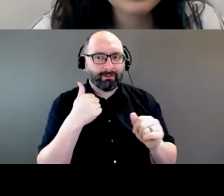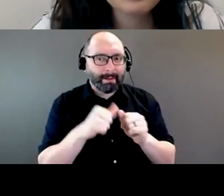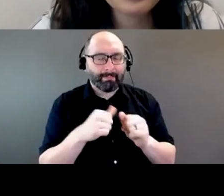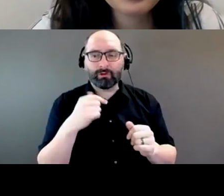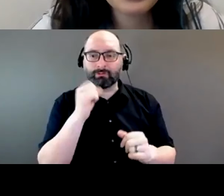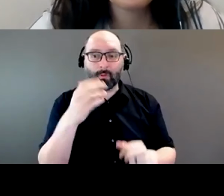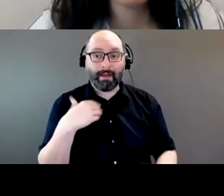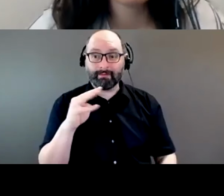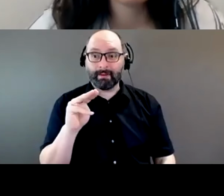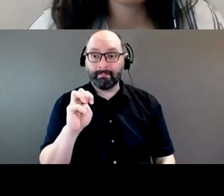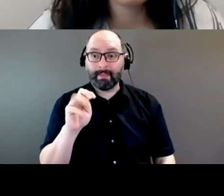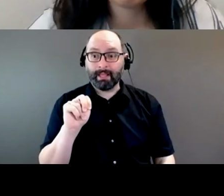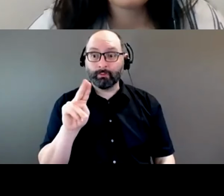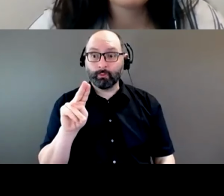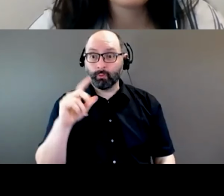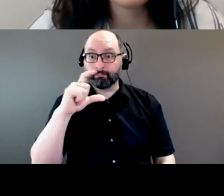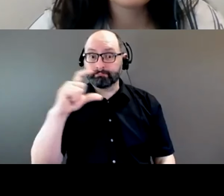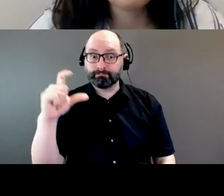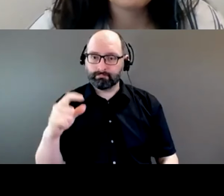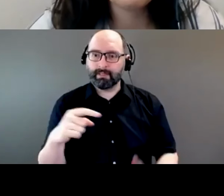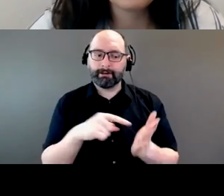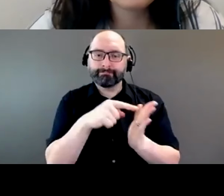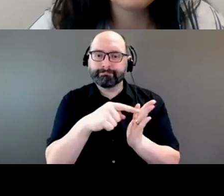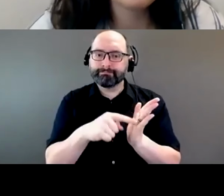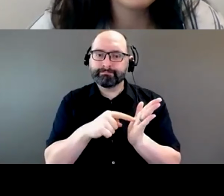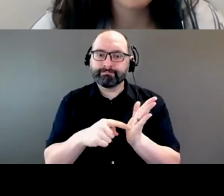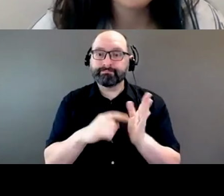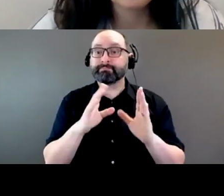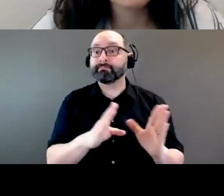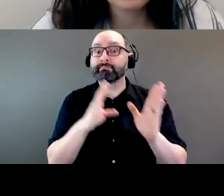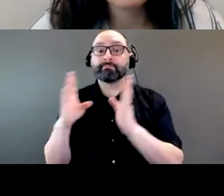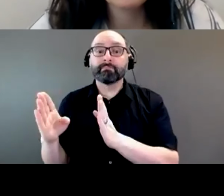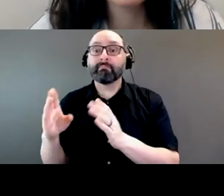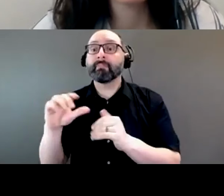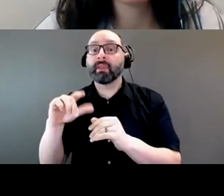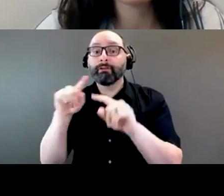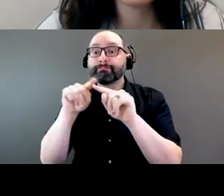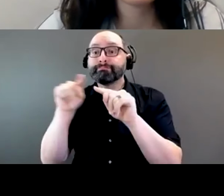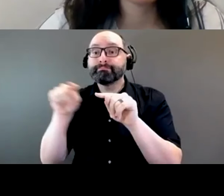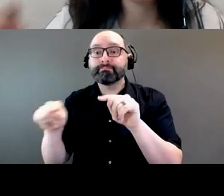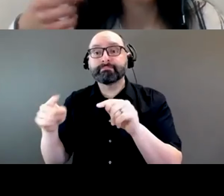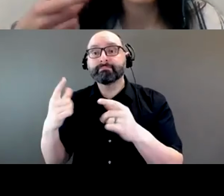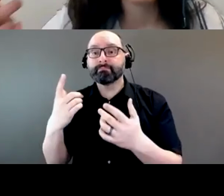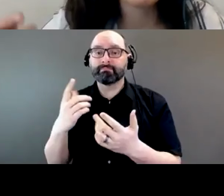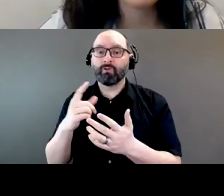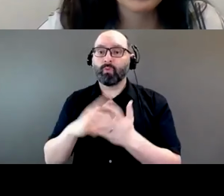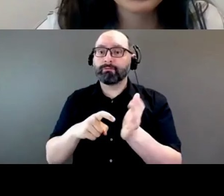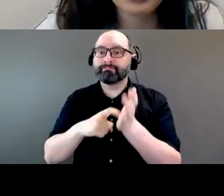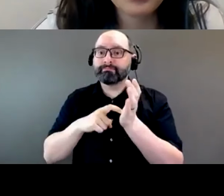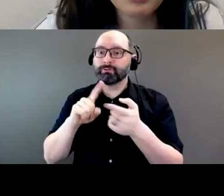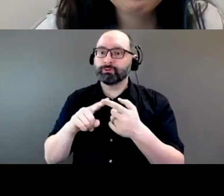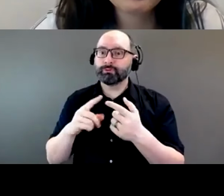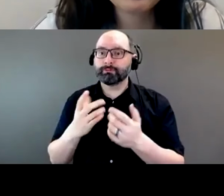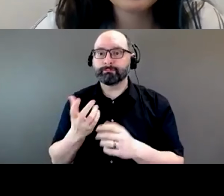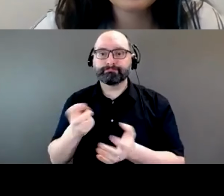pictures. This page has example of things that are used to get ready for the day. So you can point to these when talking